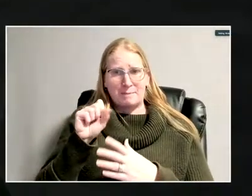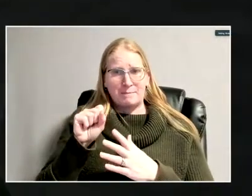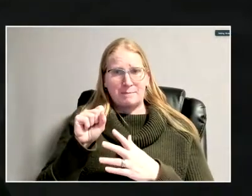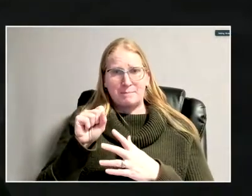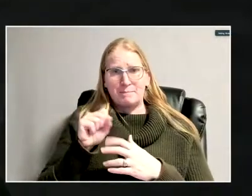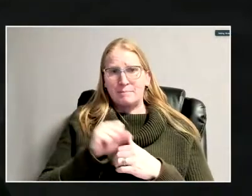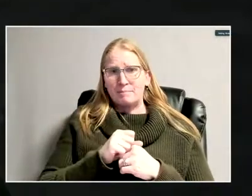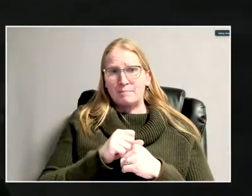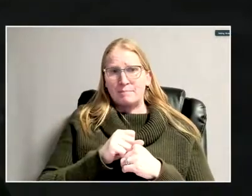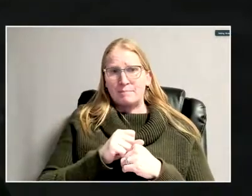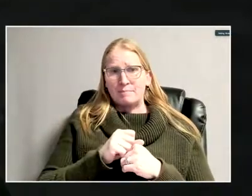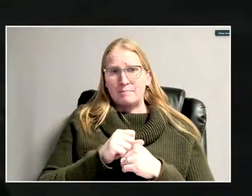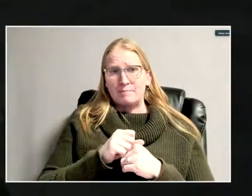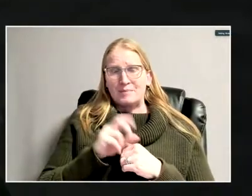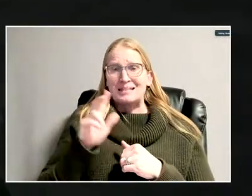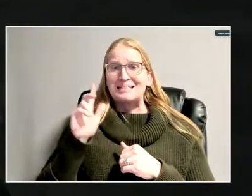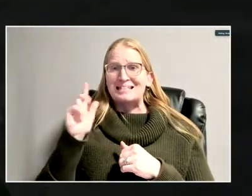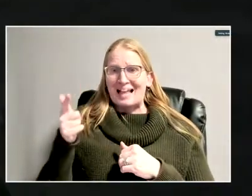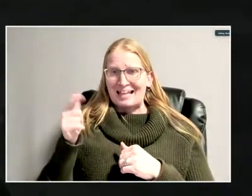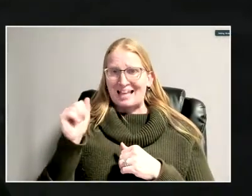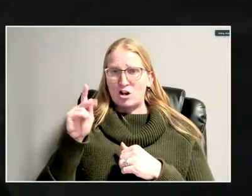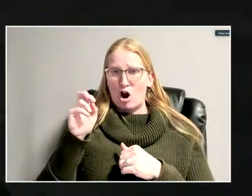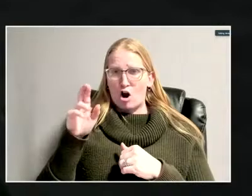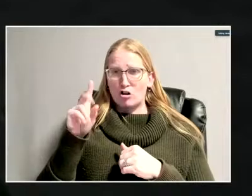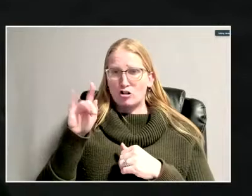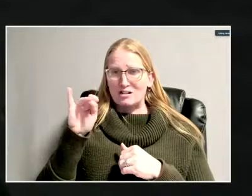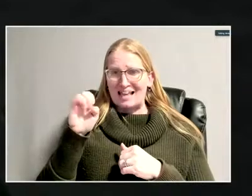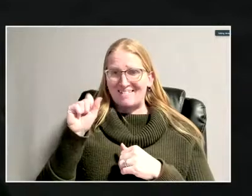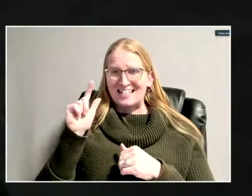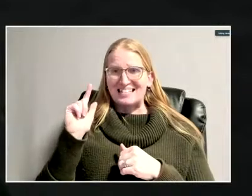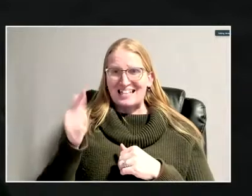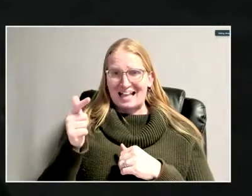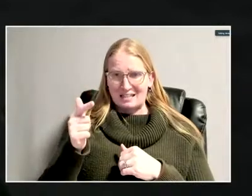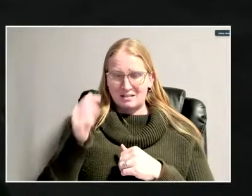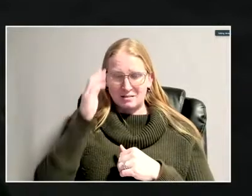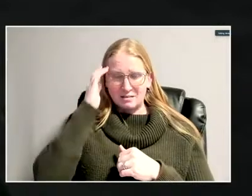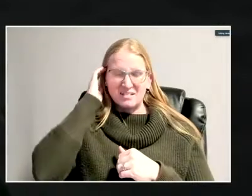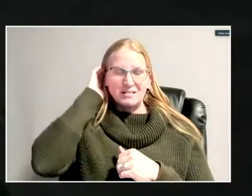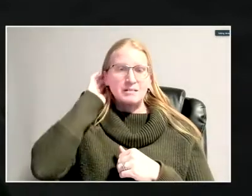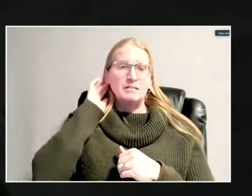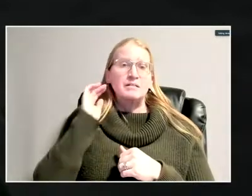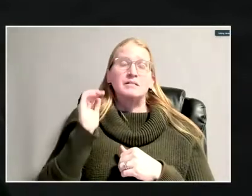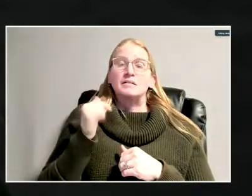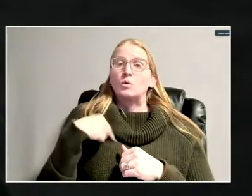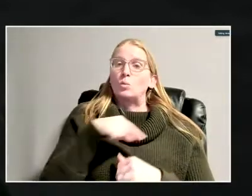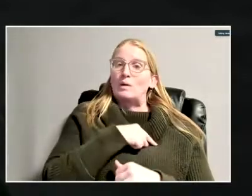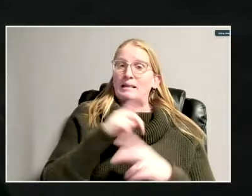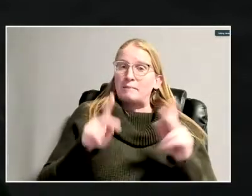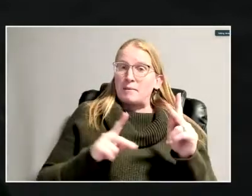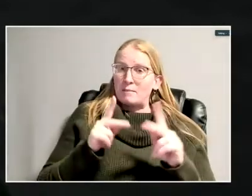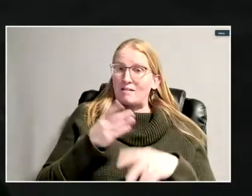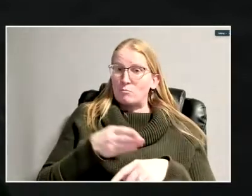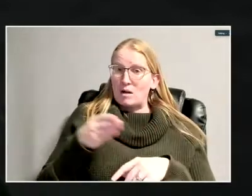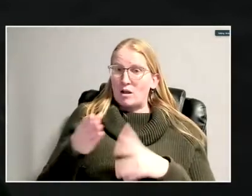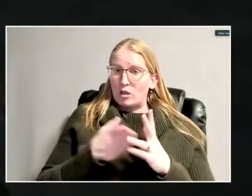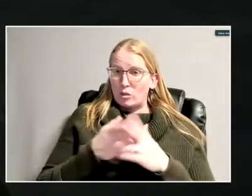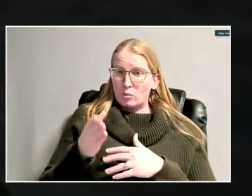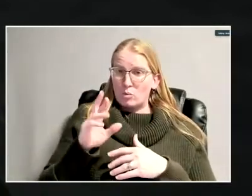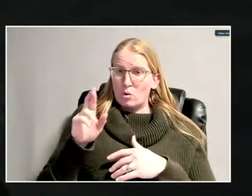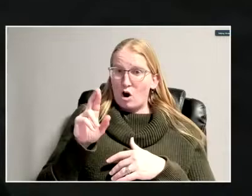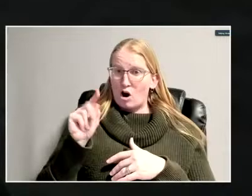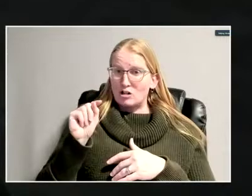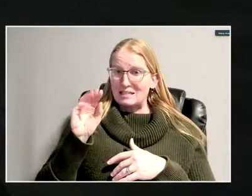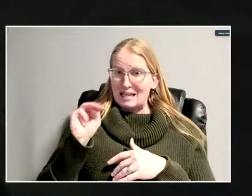Arthur Davis uh it's been moved and seconded that we the people of brador through RTM in the interest of